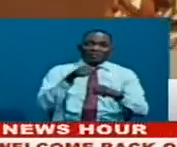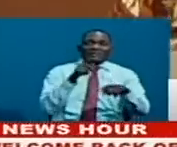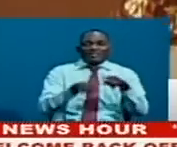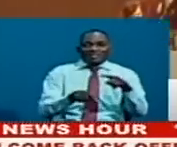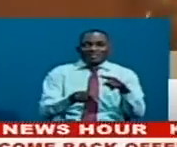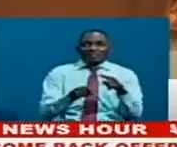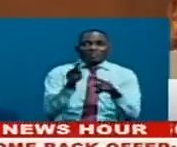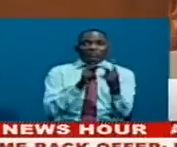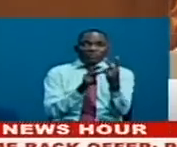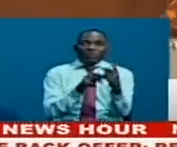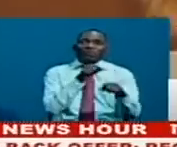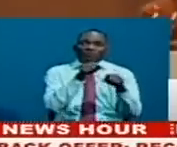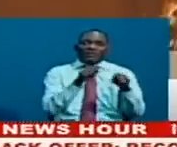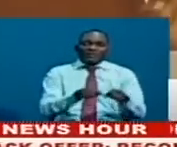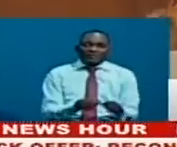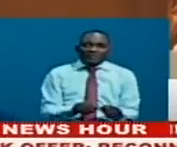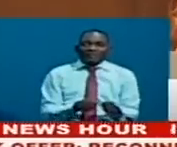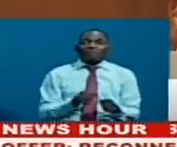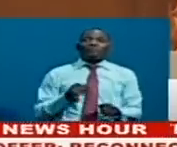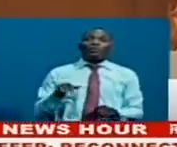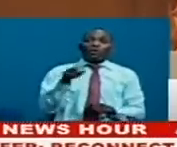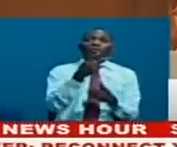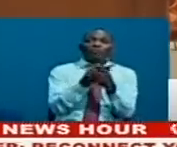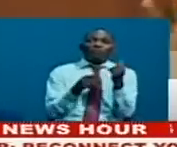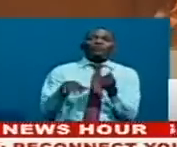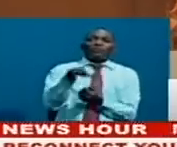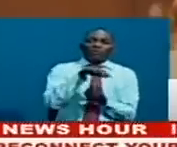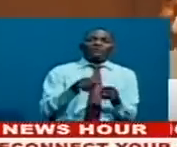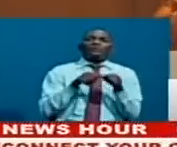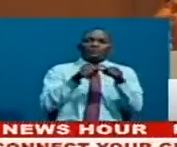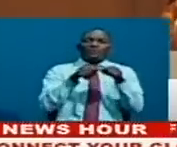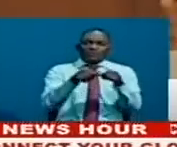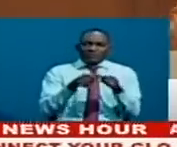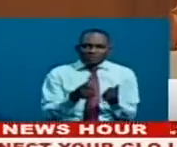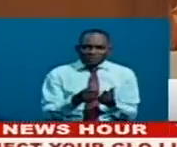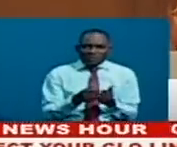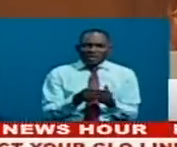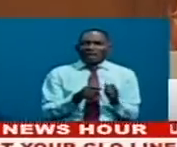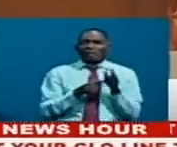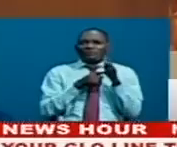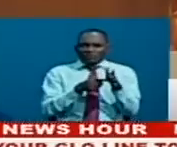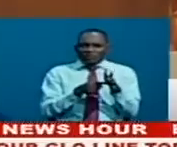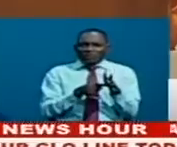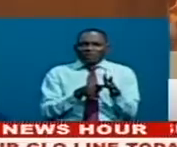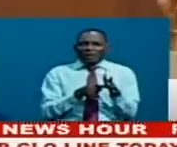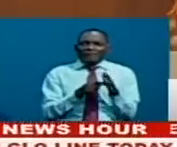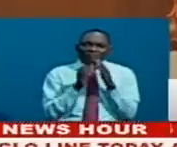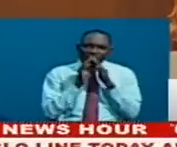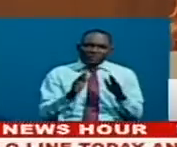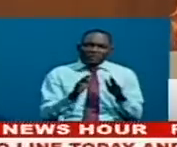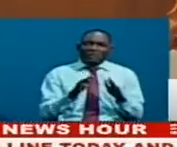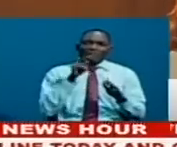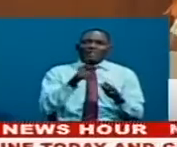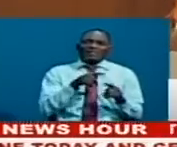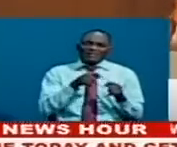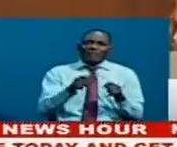takes two people to fight, that all sides continue to exercise restraint and comport